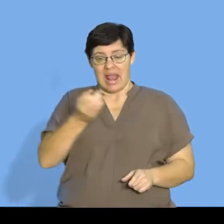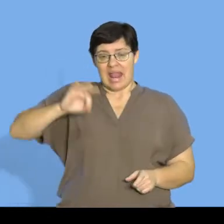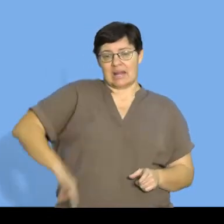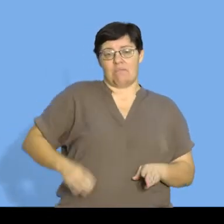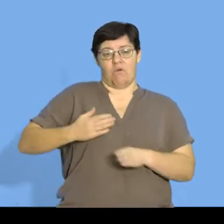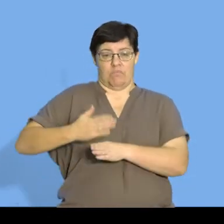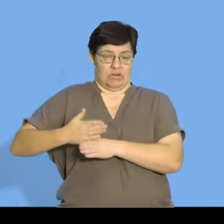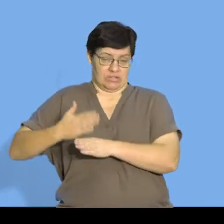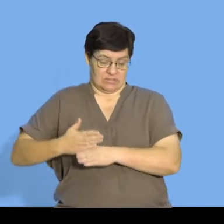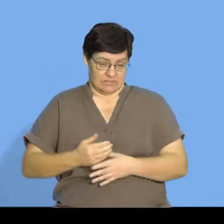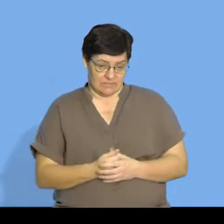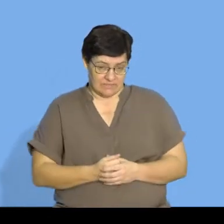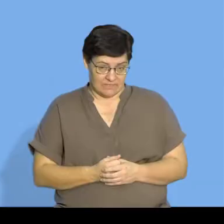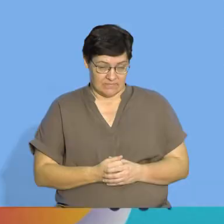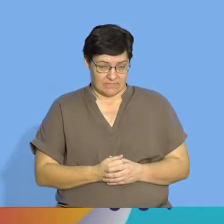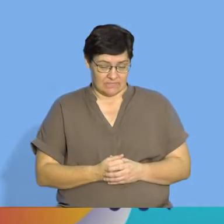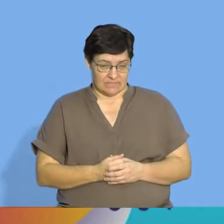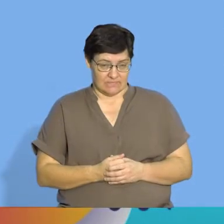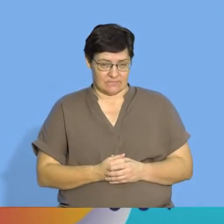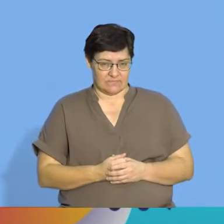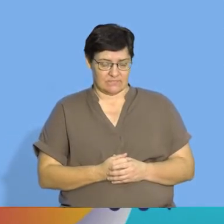All right, watch this question now.